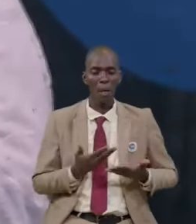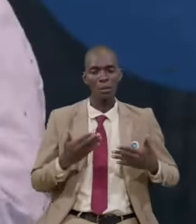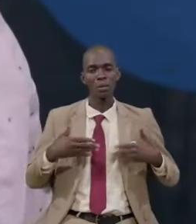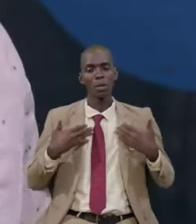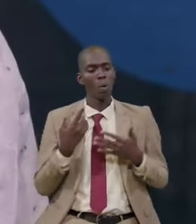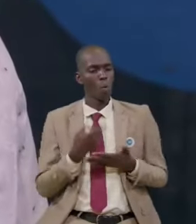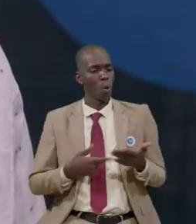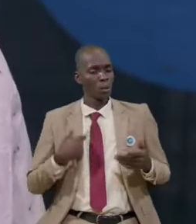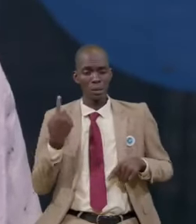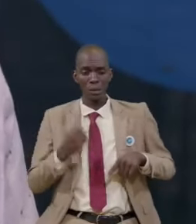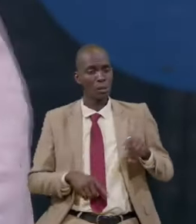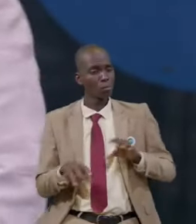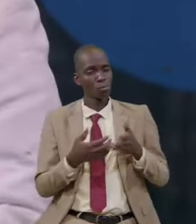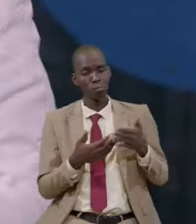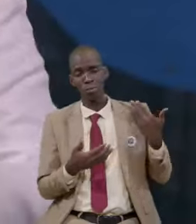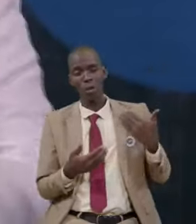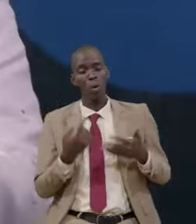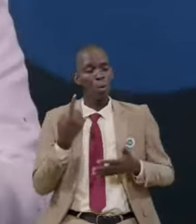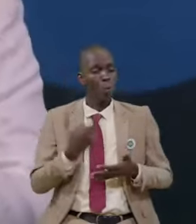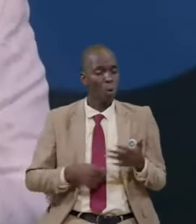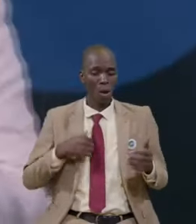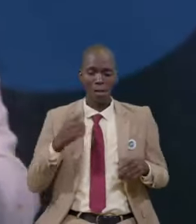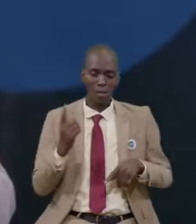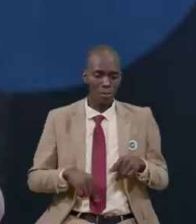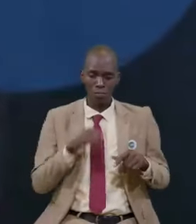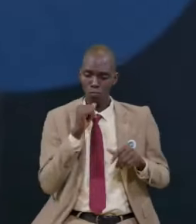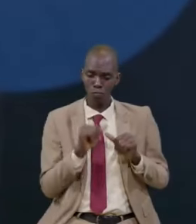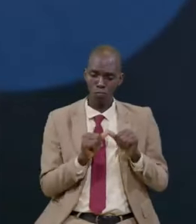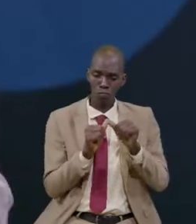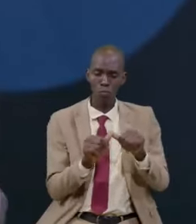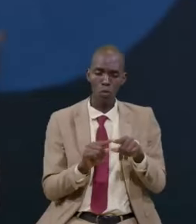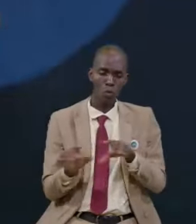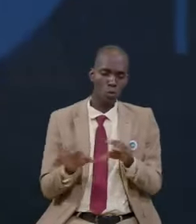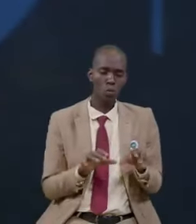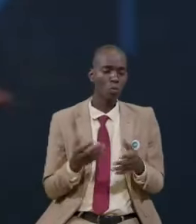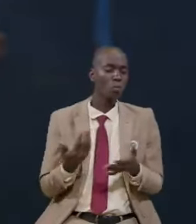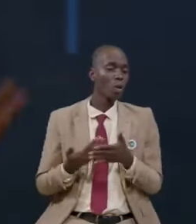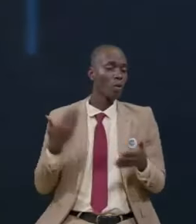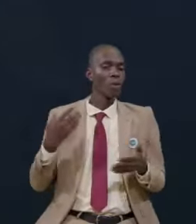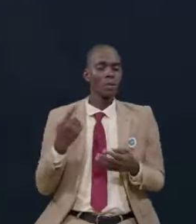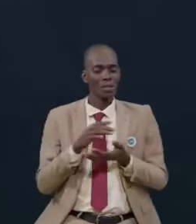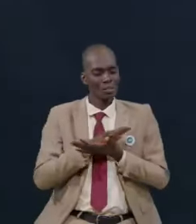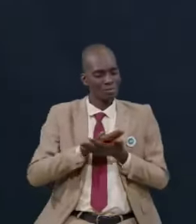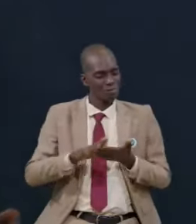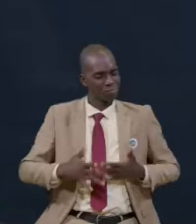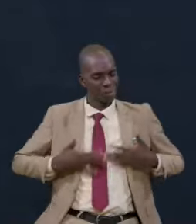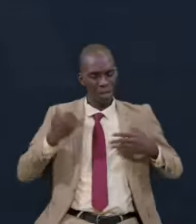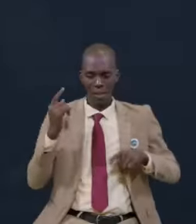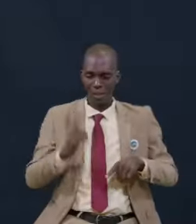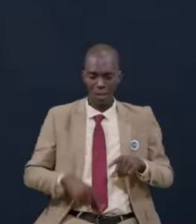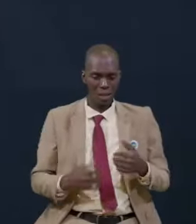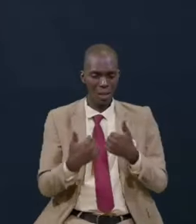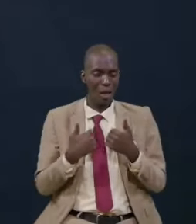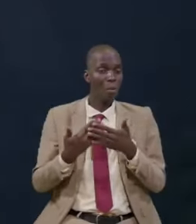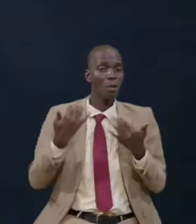not sustain before, and the clean life I could not live before, now grace has come, favor has